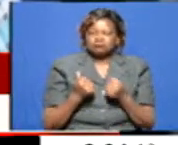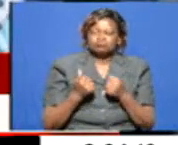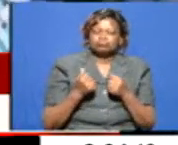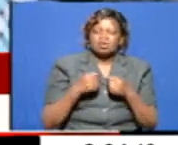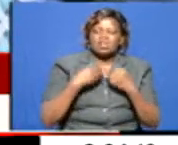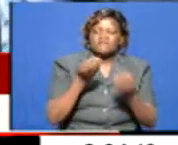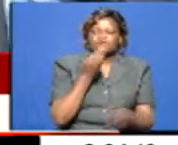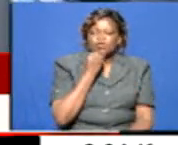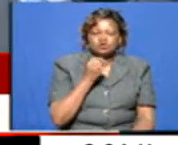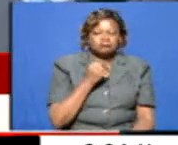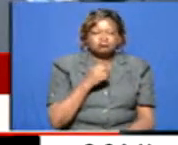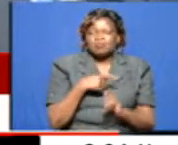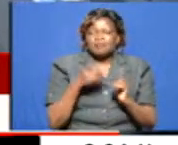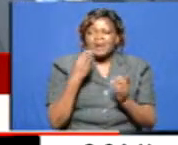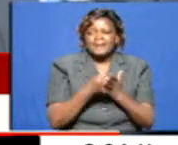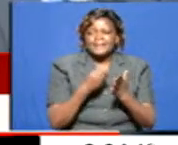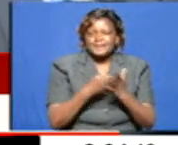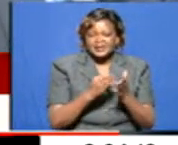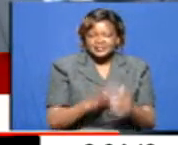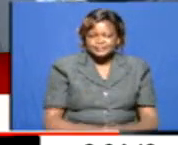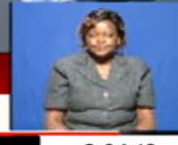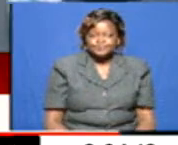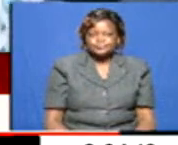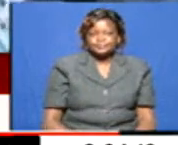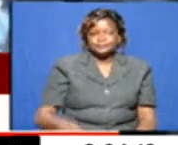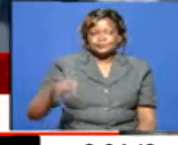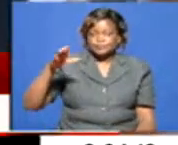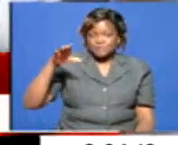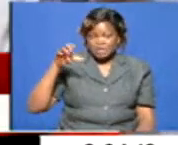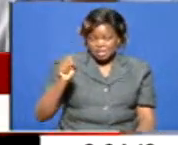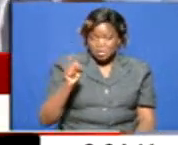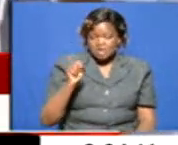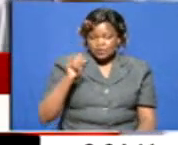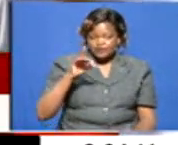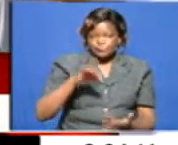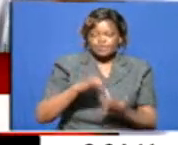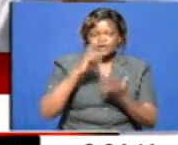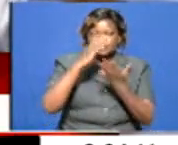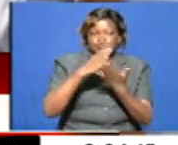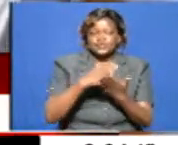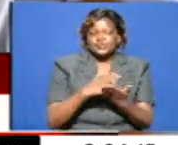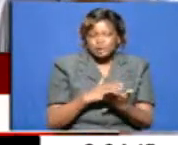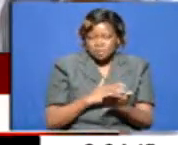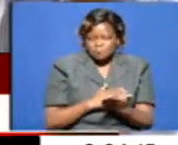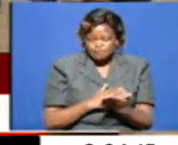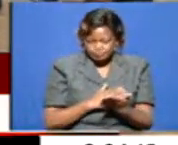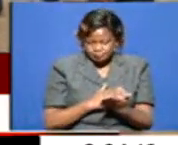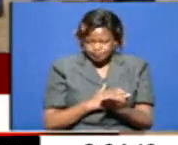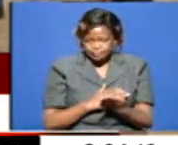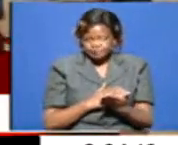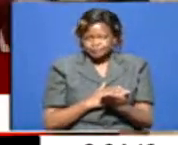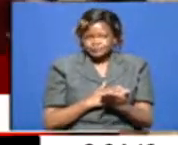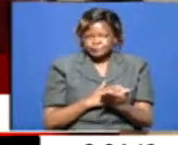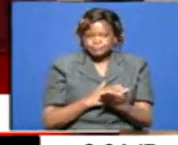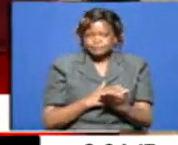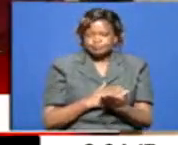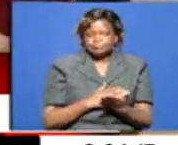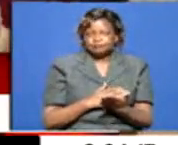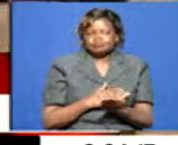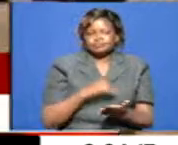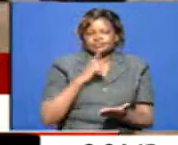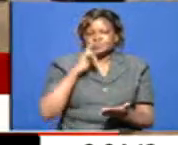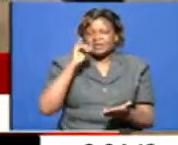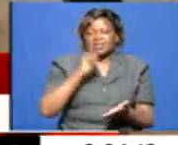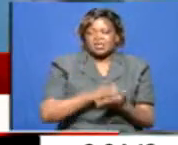Service, Gender, Senior Citizen Affairs and Special Programs Cabinet Secretary Professor Margaret Kobia acknowledged